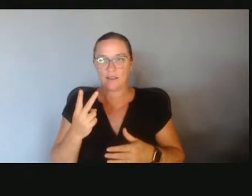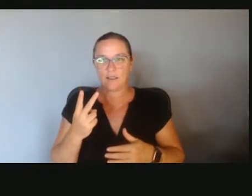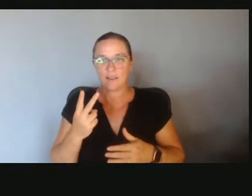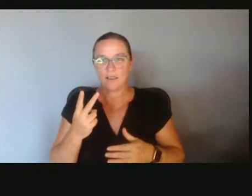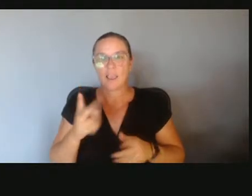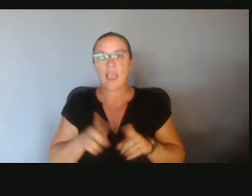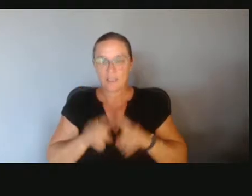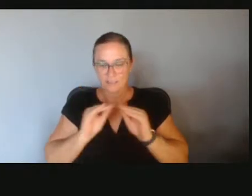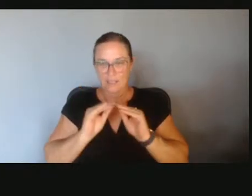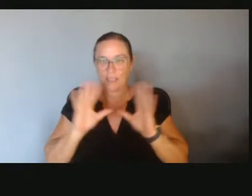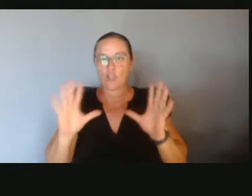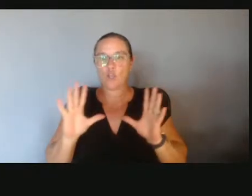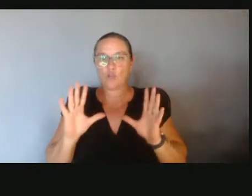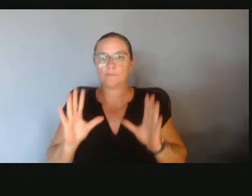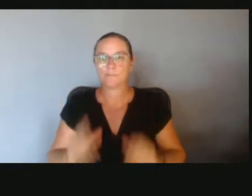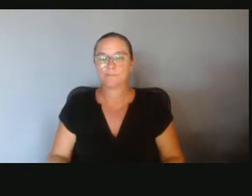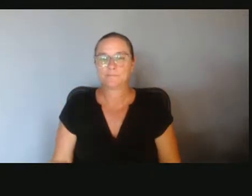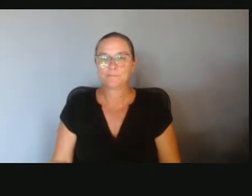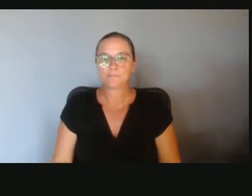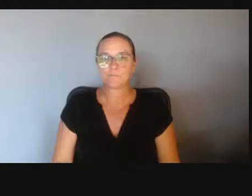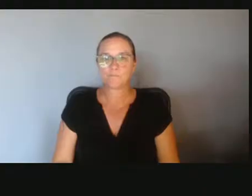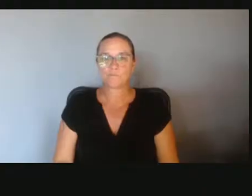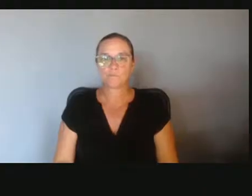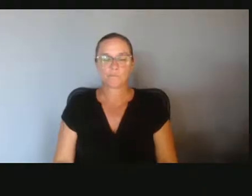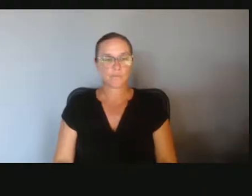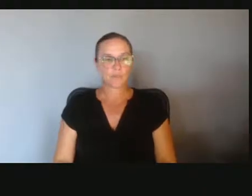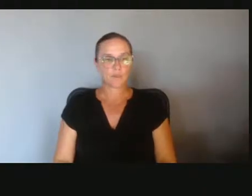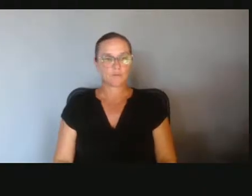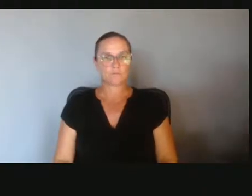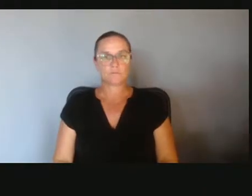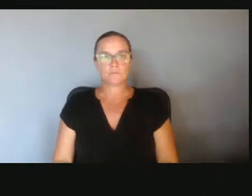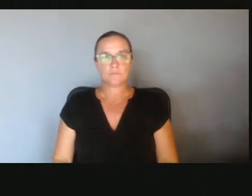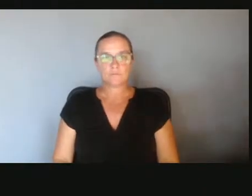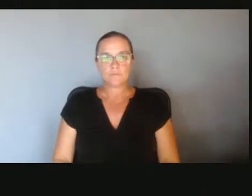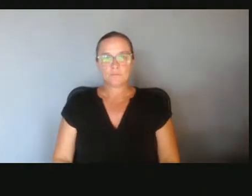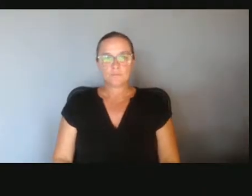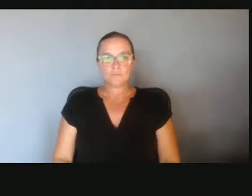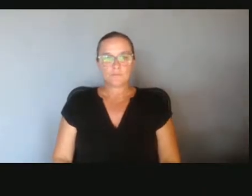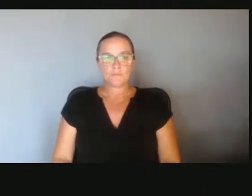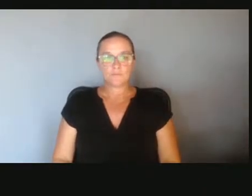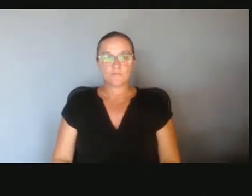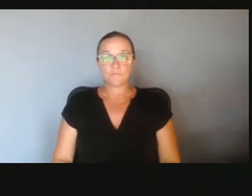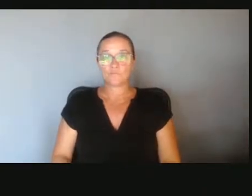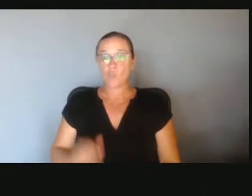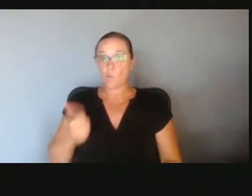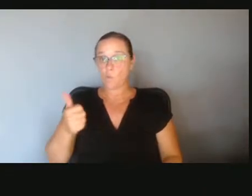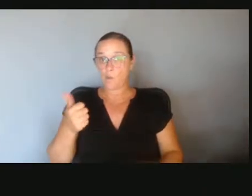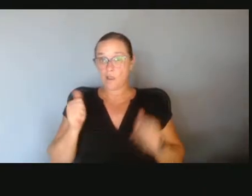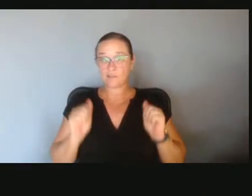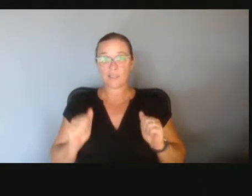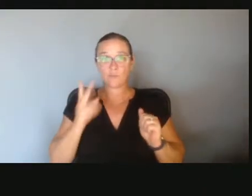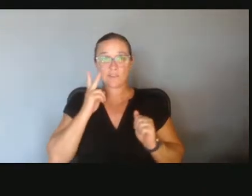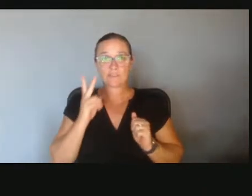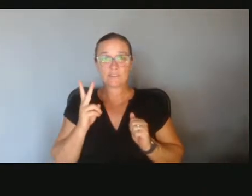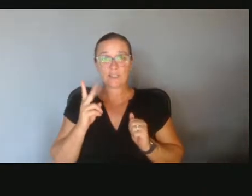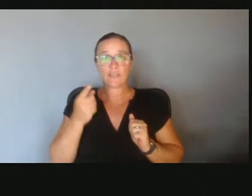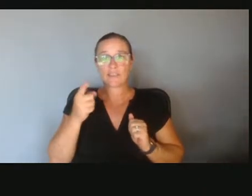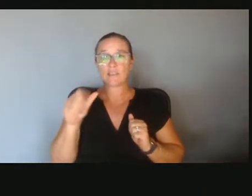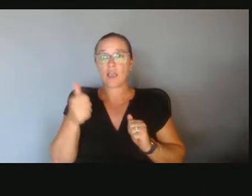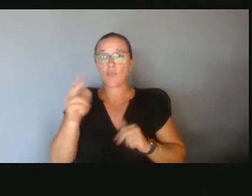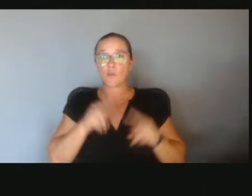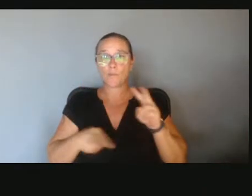recent captures. So what else can we see? Here is our other monitoring